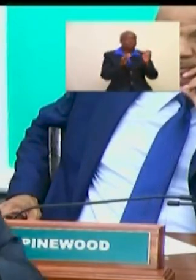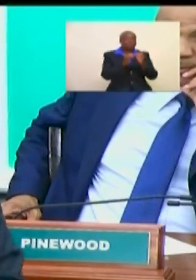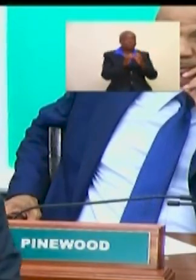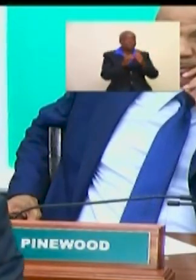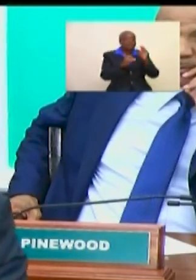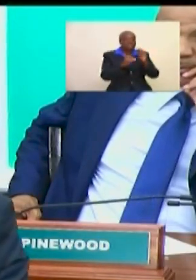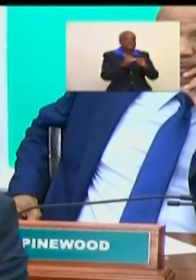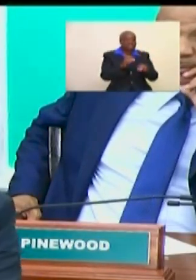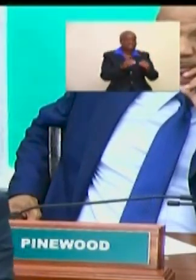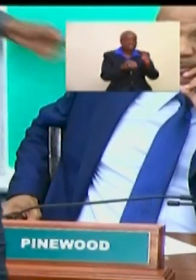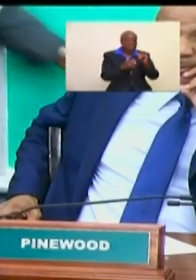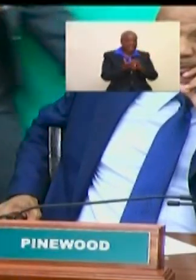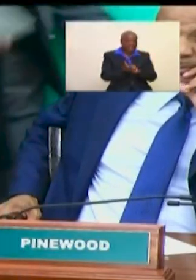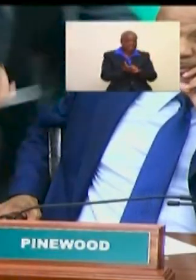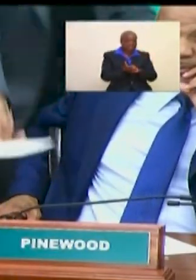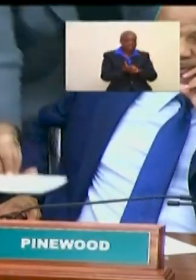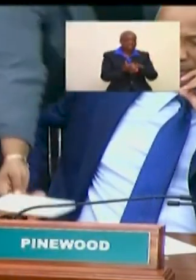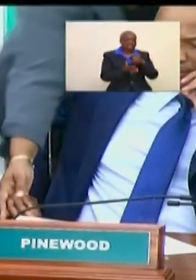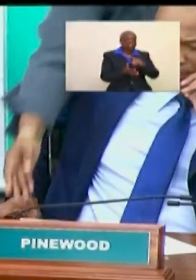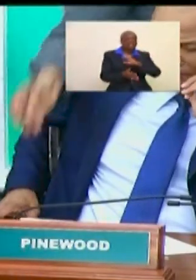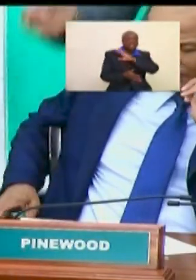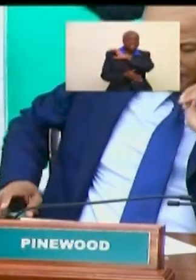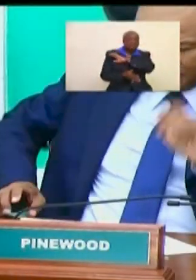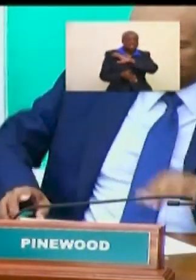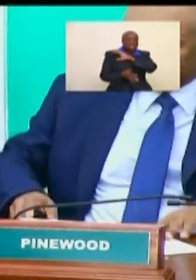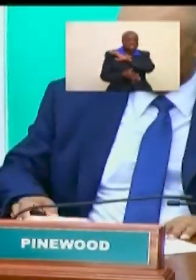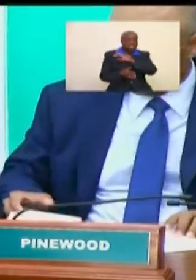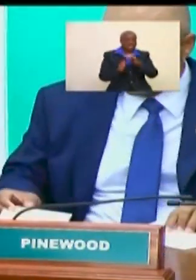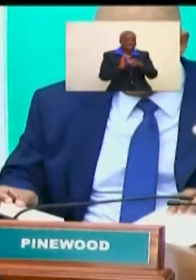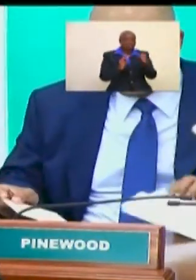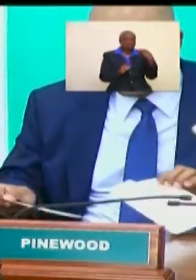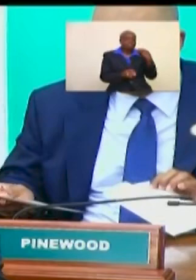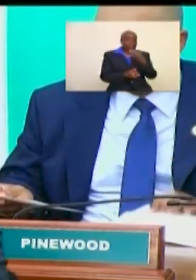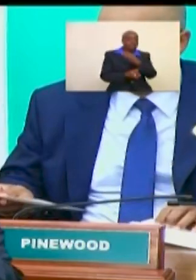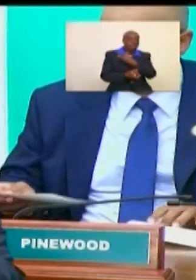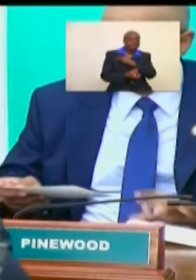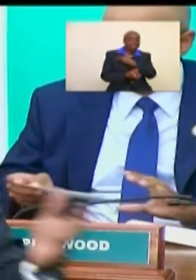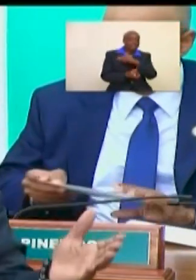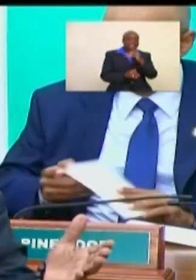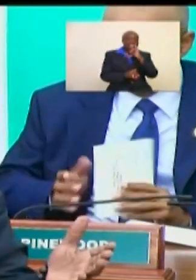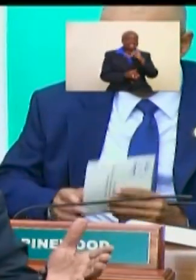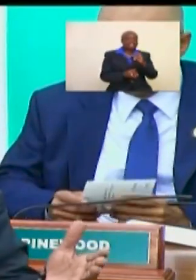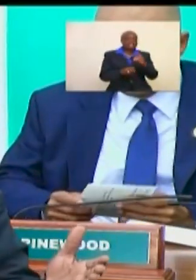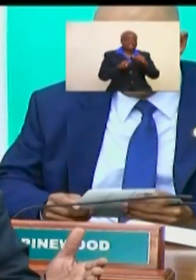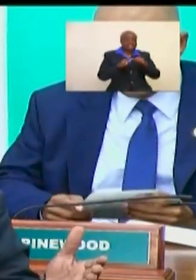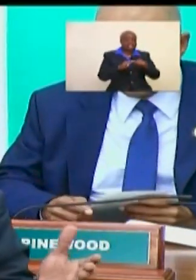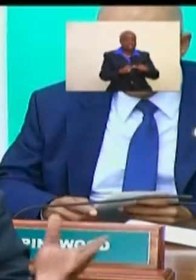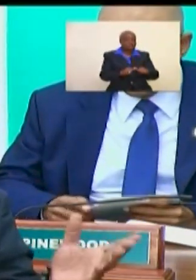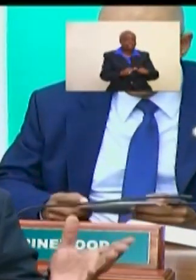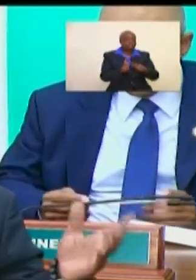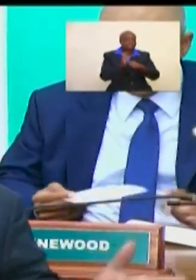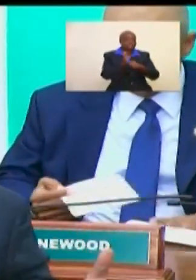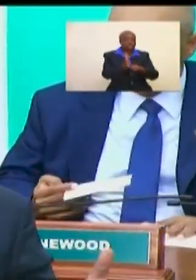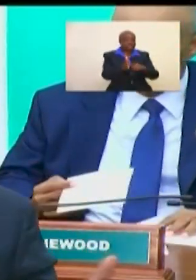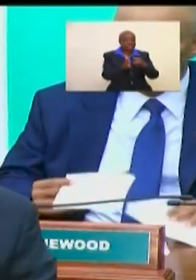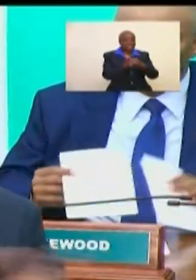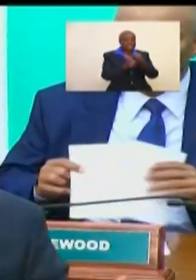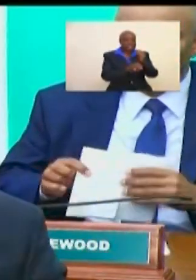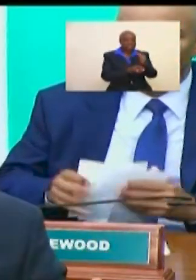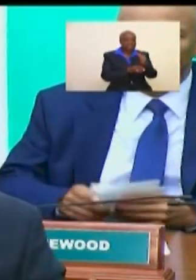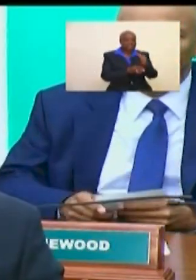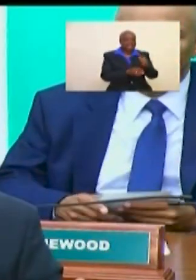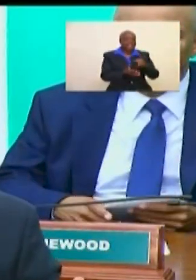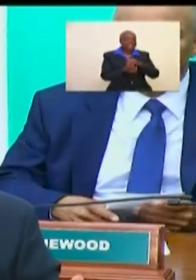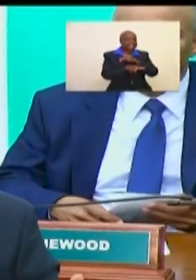the character of the member is continually revealing itself. It does not match with his